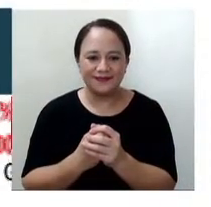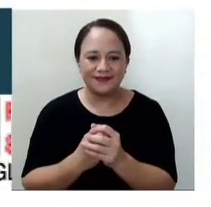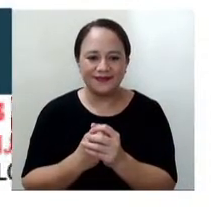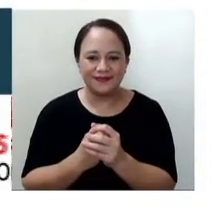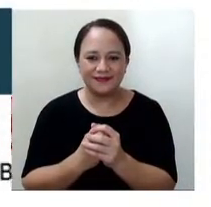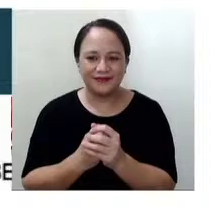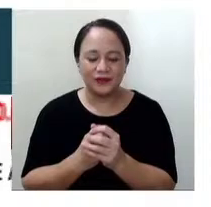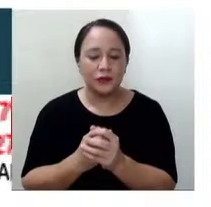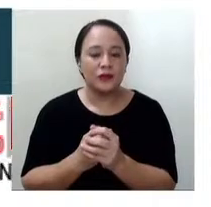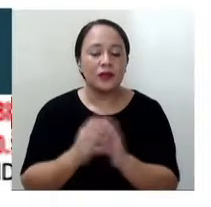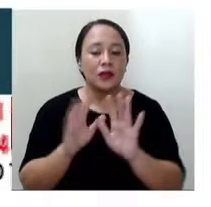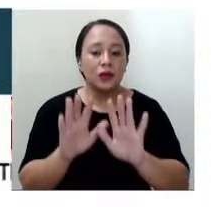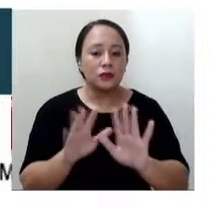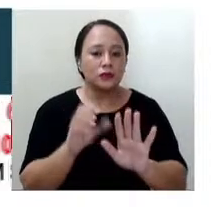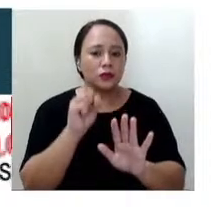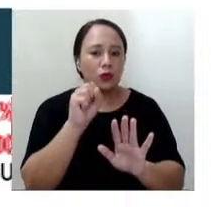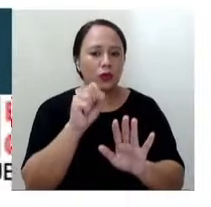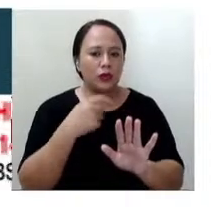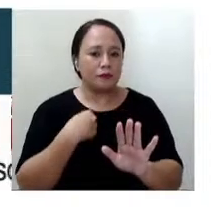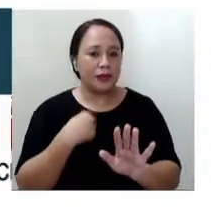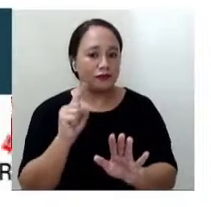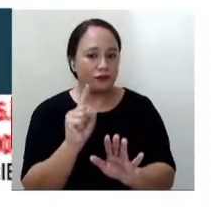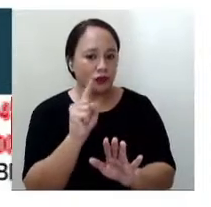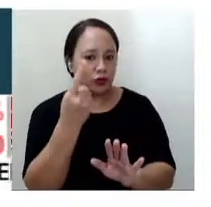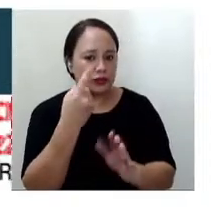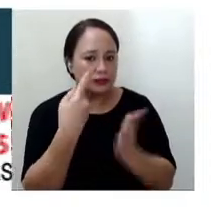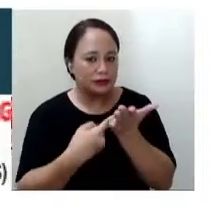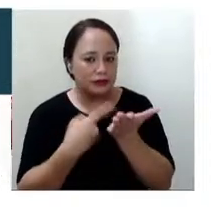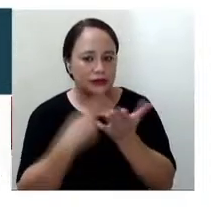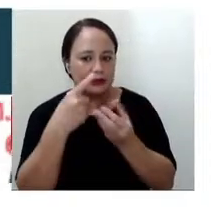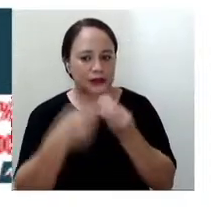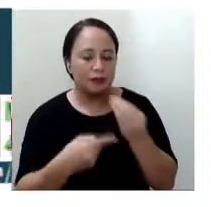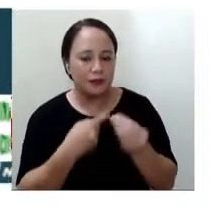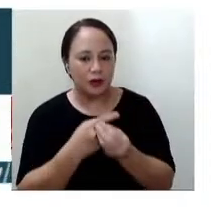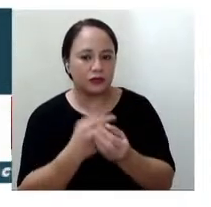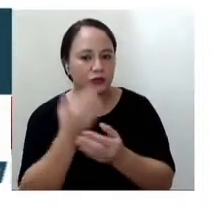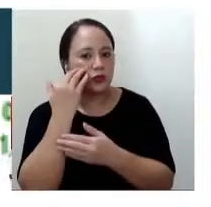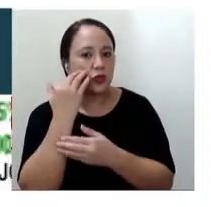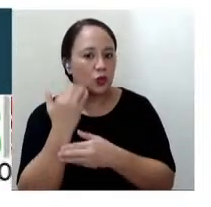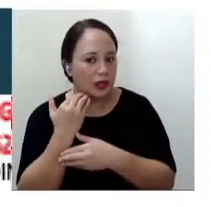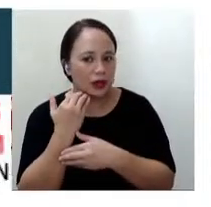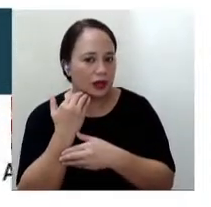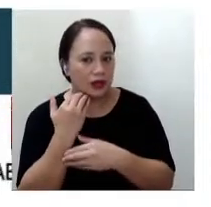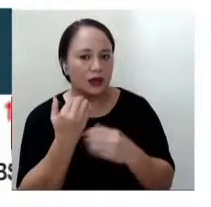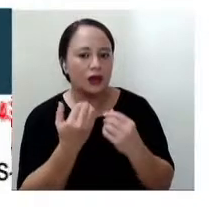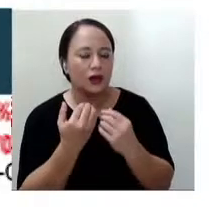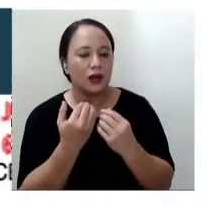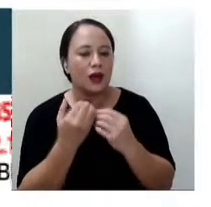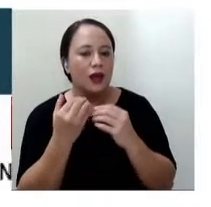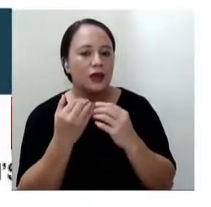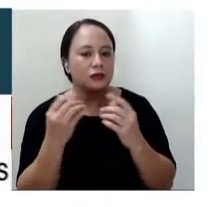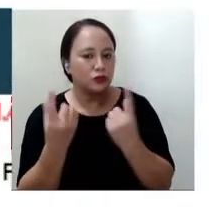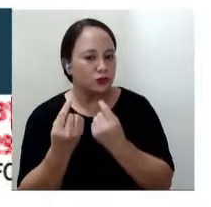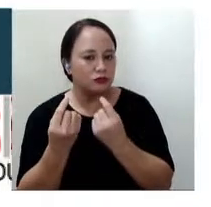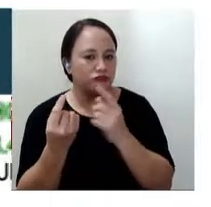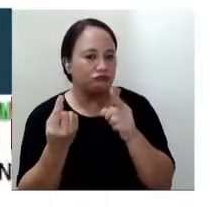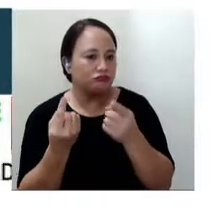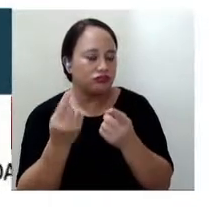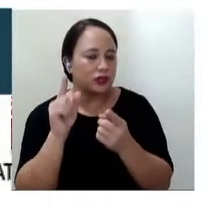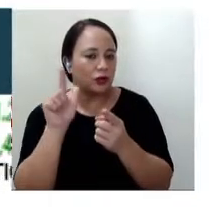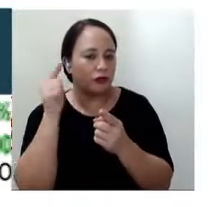All right. Now, I want to first talk about the lack of action taken by government to